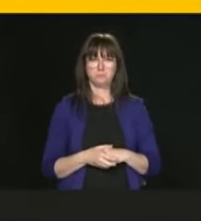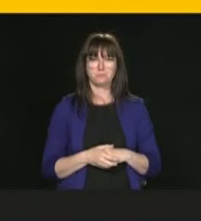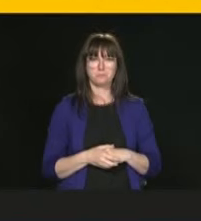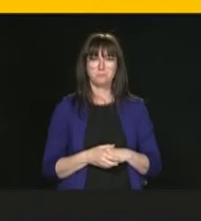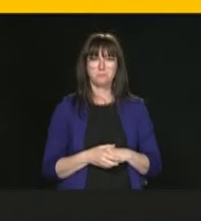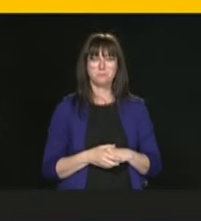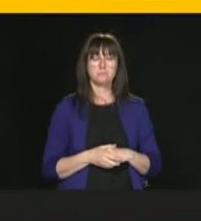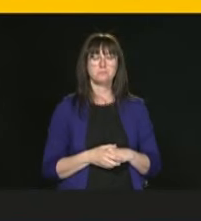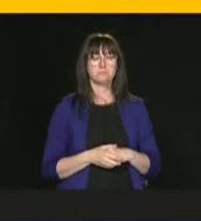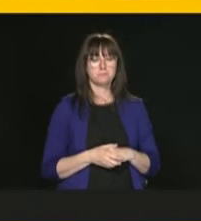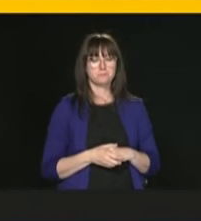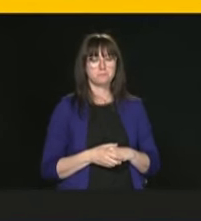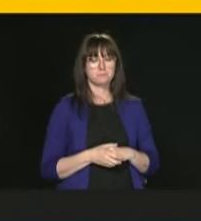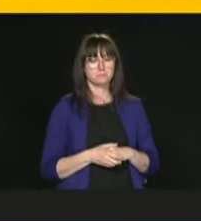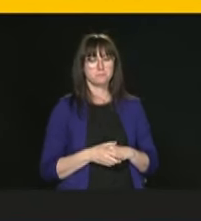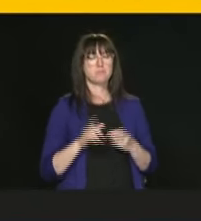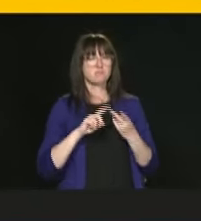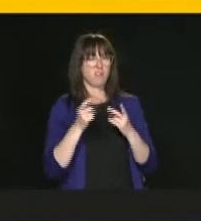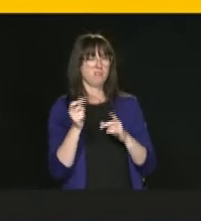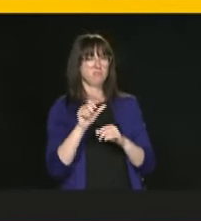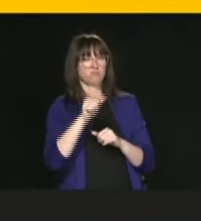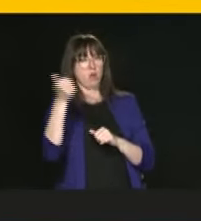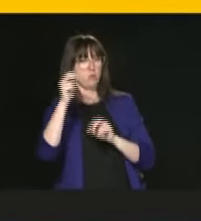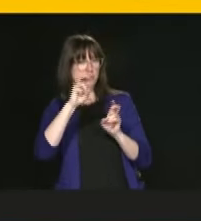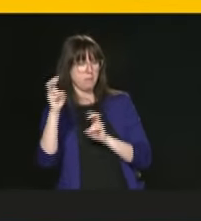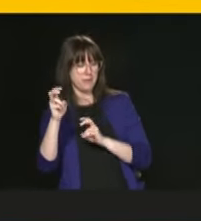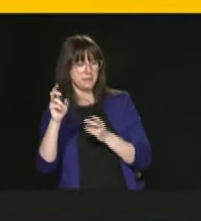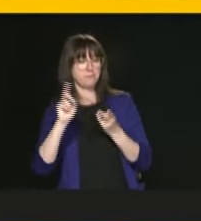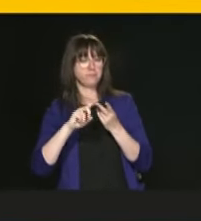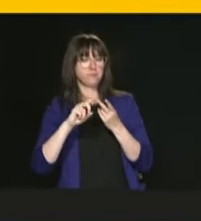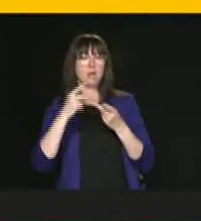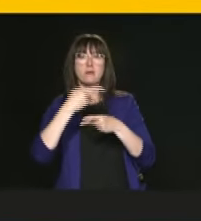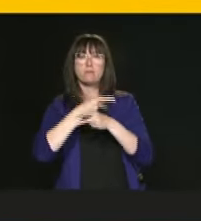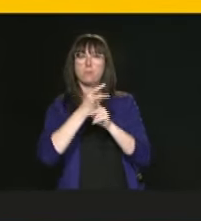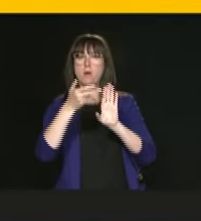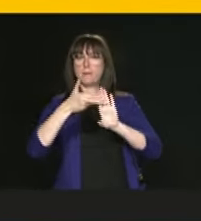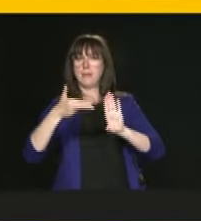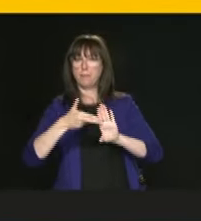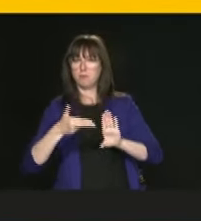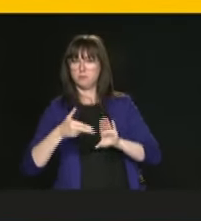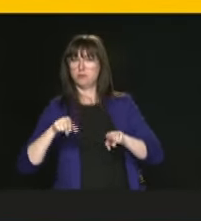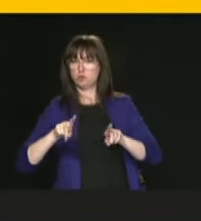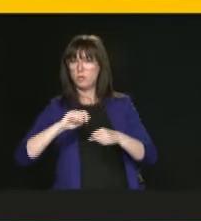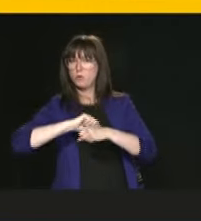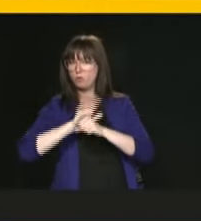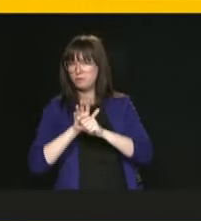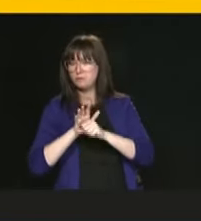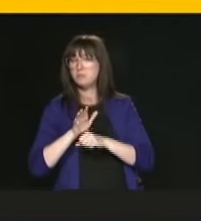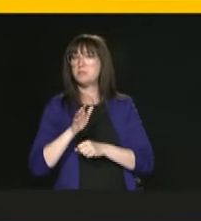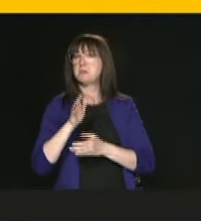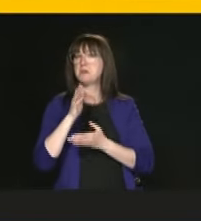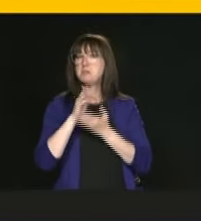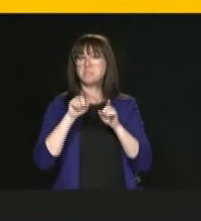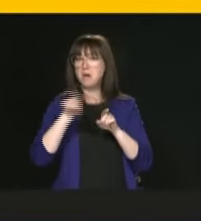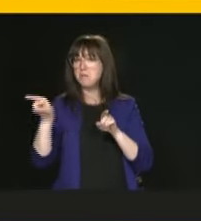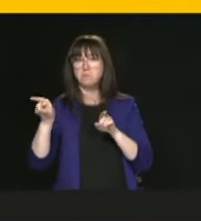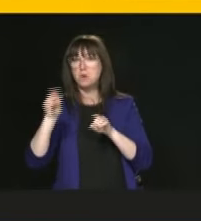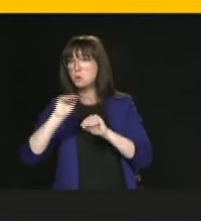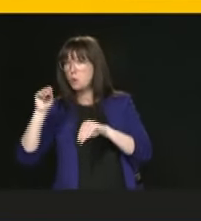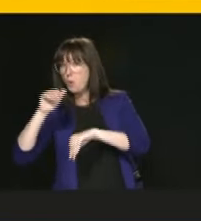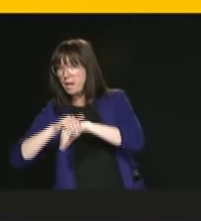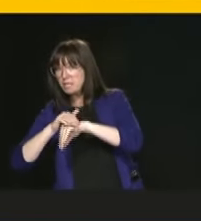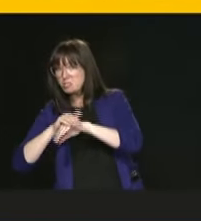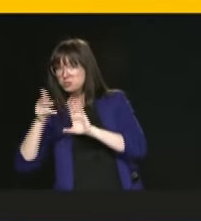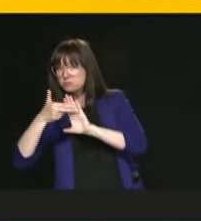On a different topic, with respect to the labeling of essential products, some products are coming